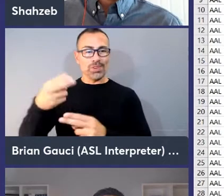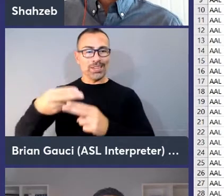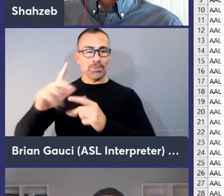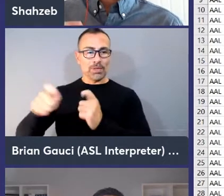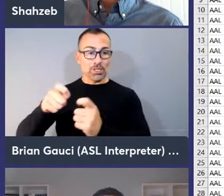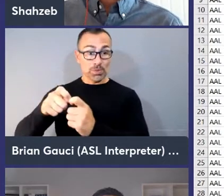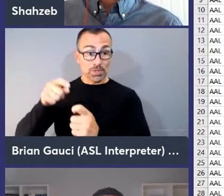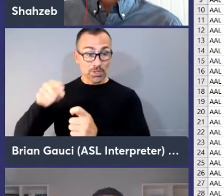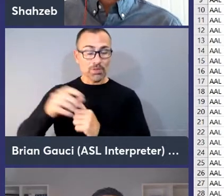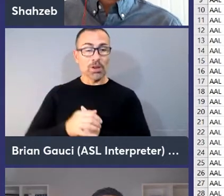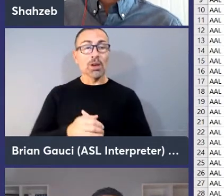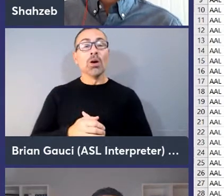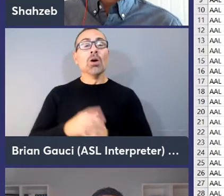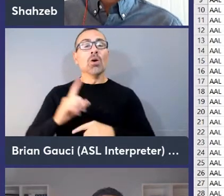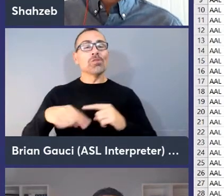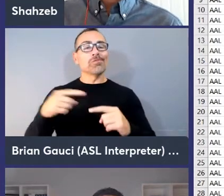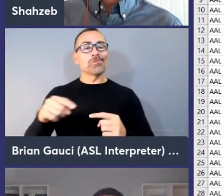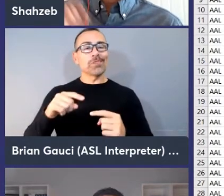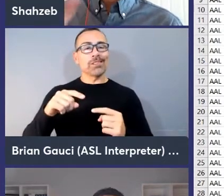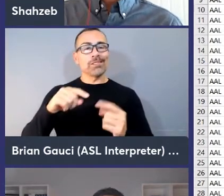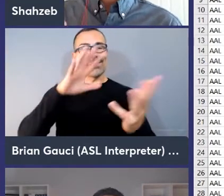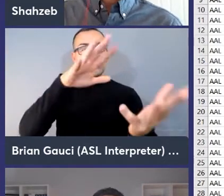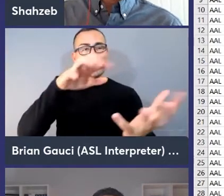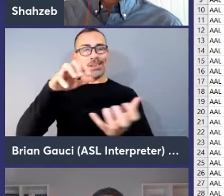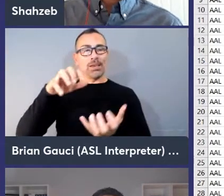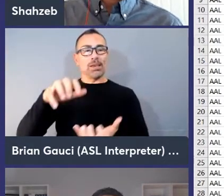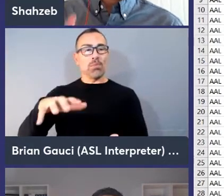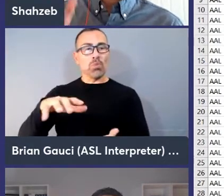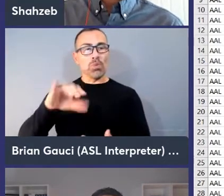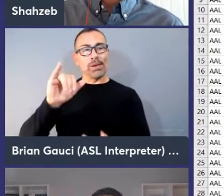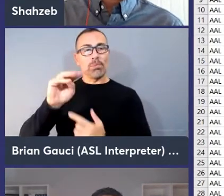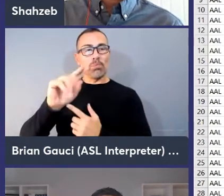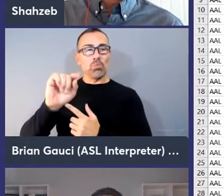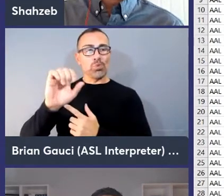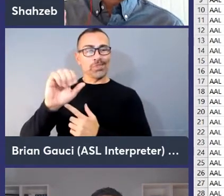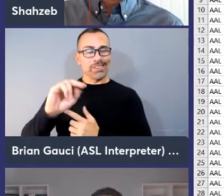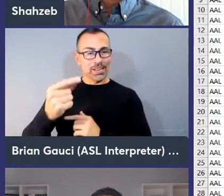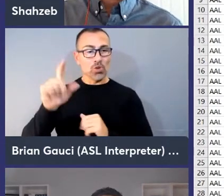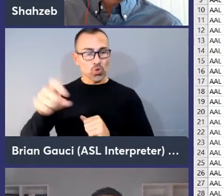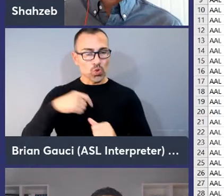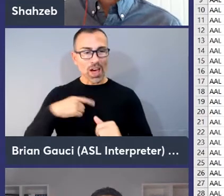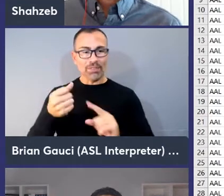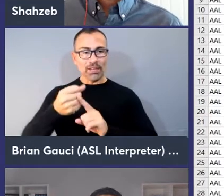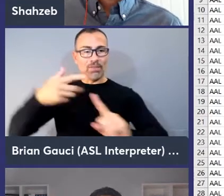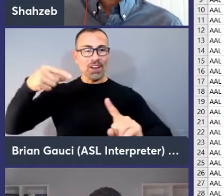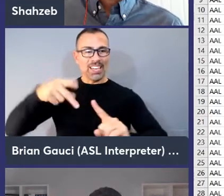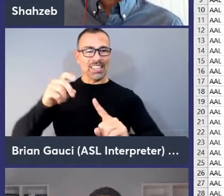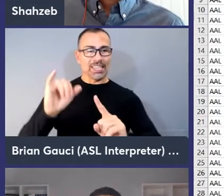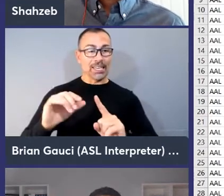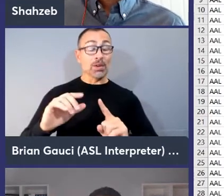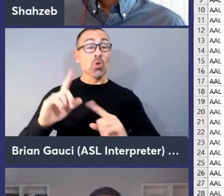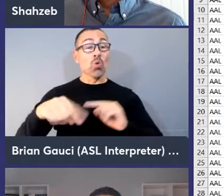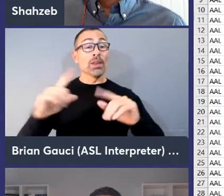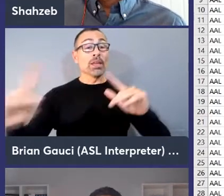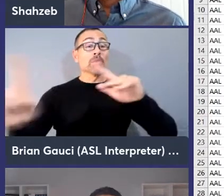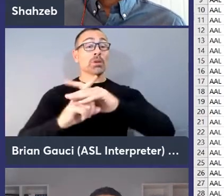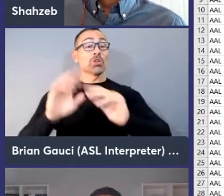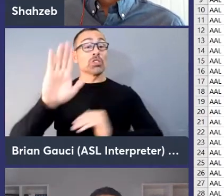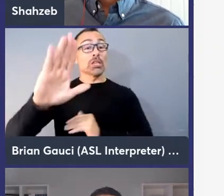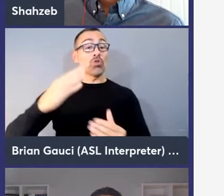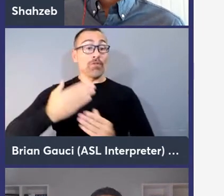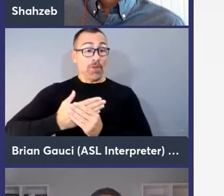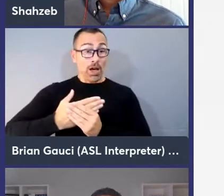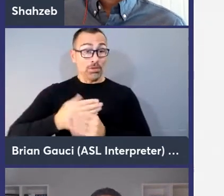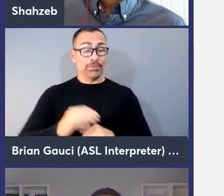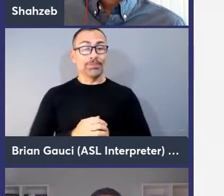are defining the key as it appears in the file that you're importing. got it.